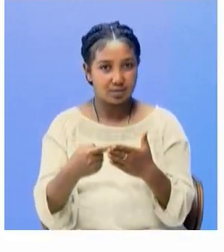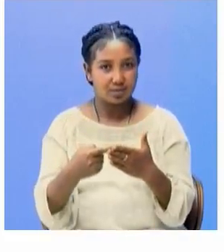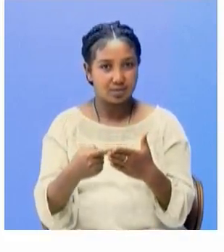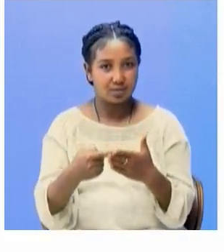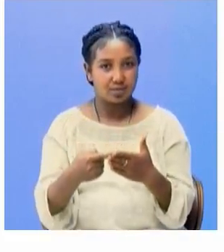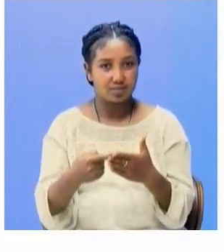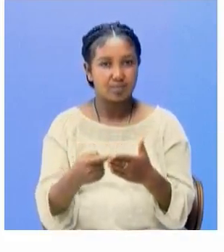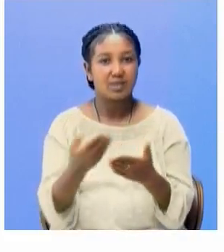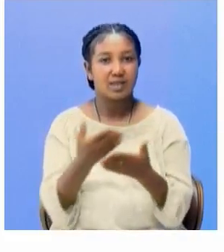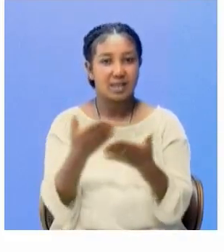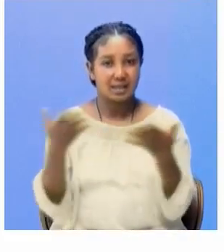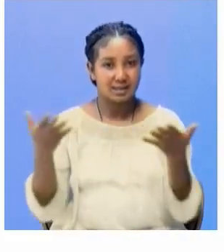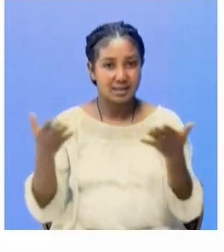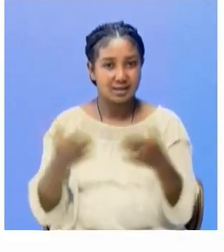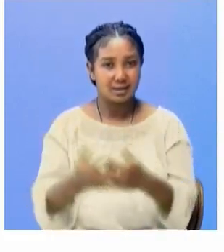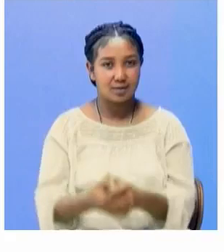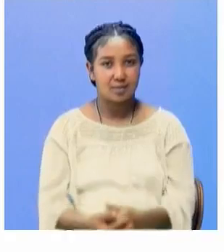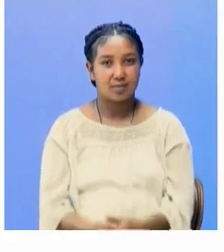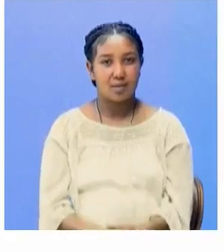things